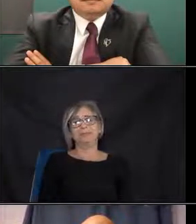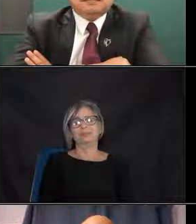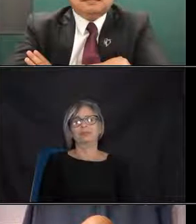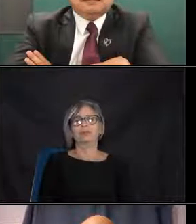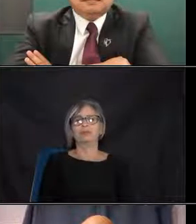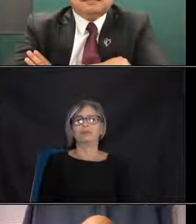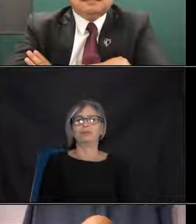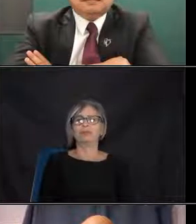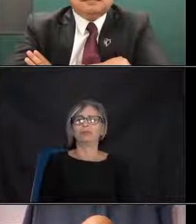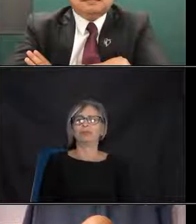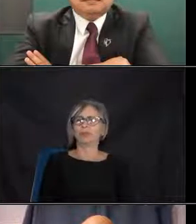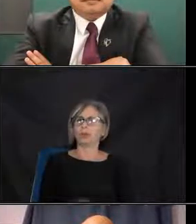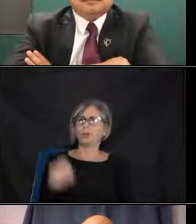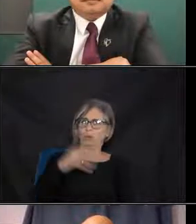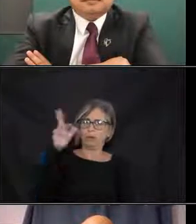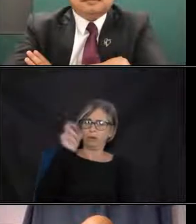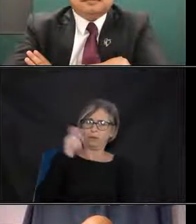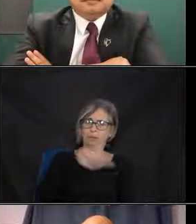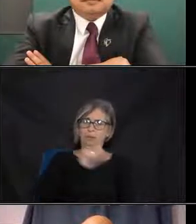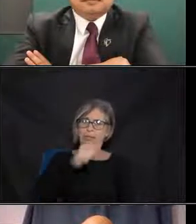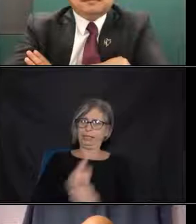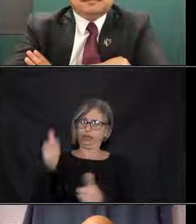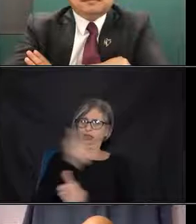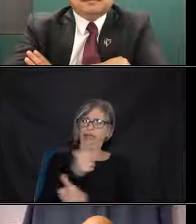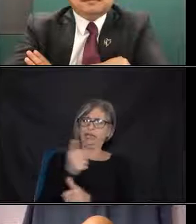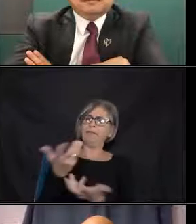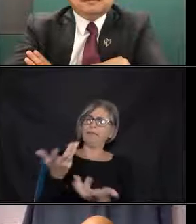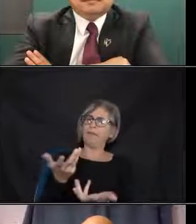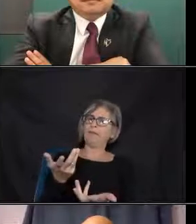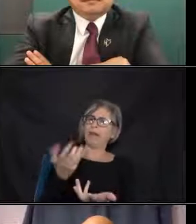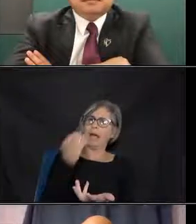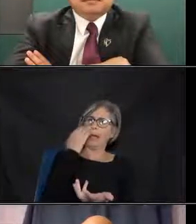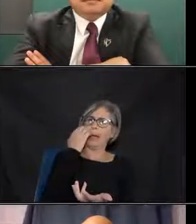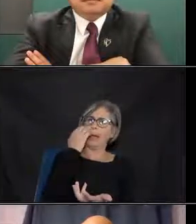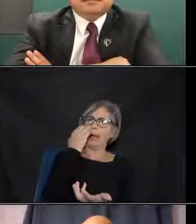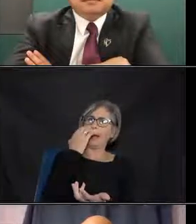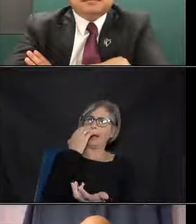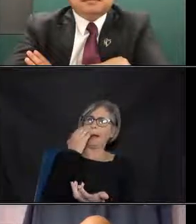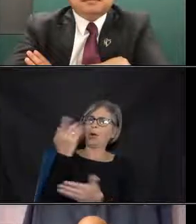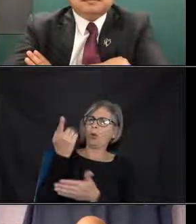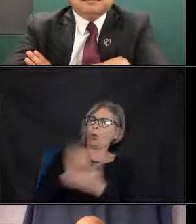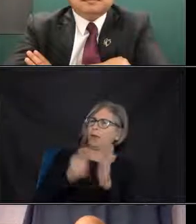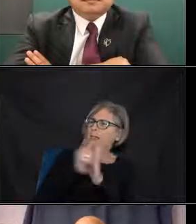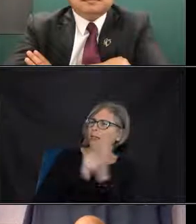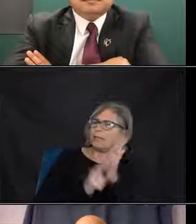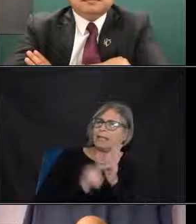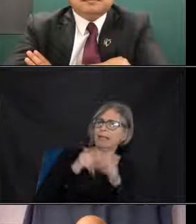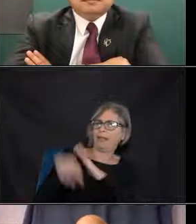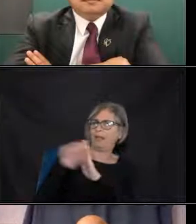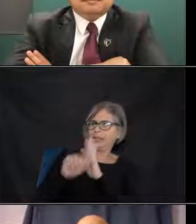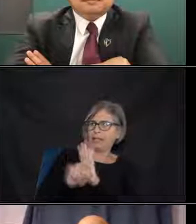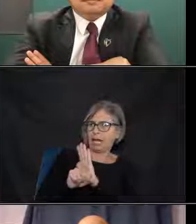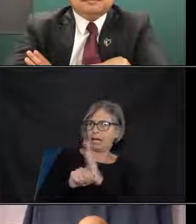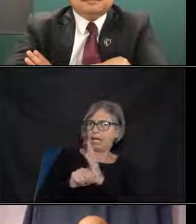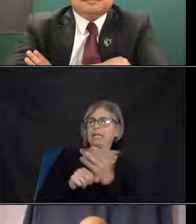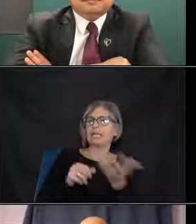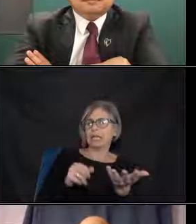So we'll hear from the police chief and see if there's, you know, what is legal and safe, if there is